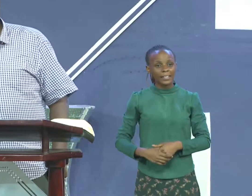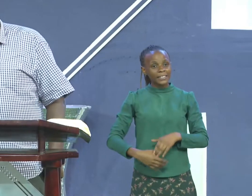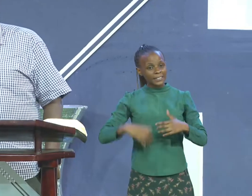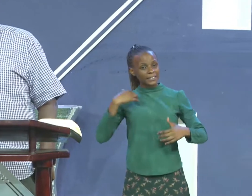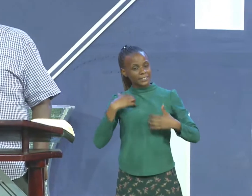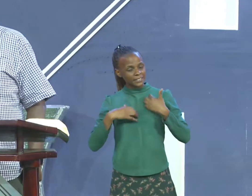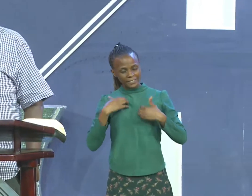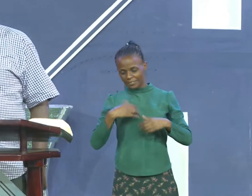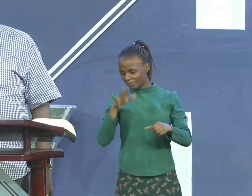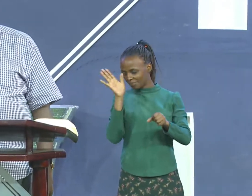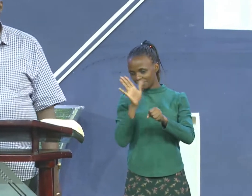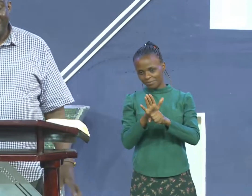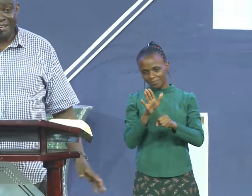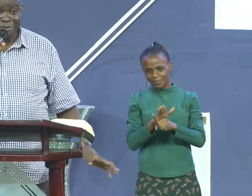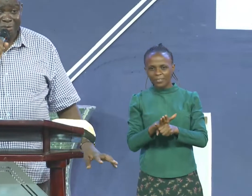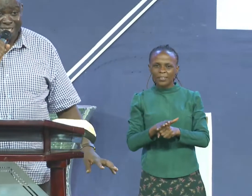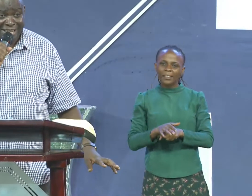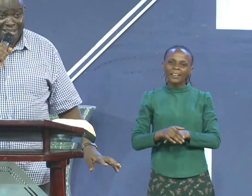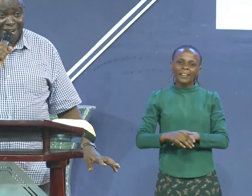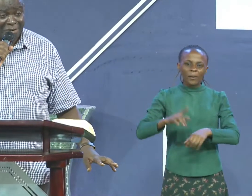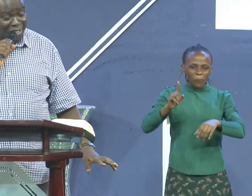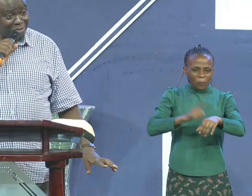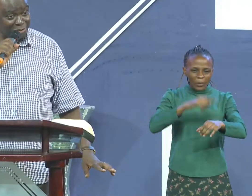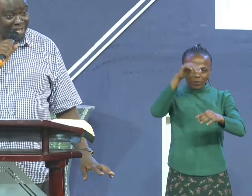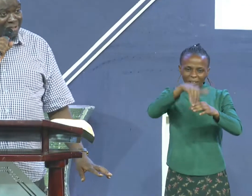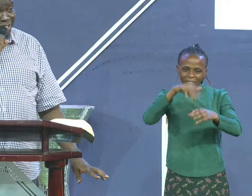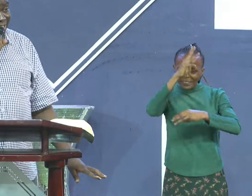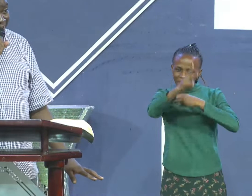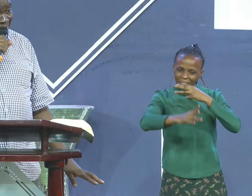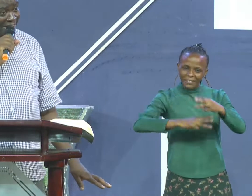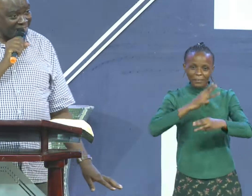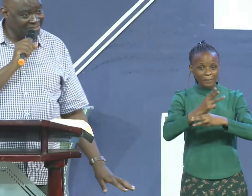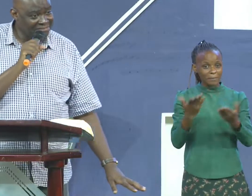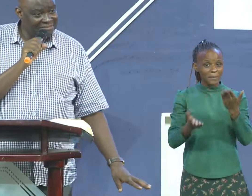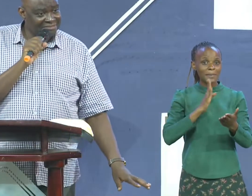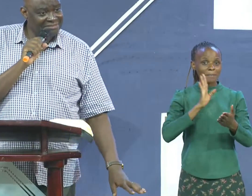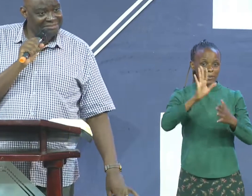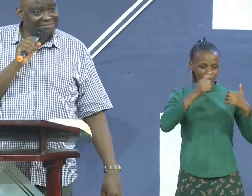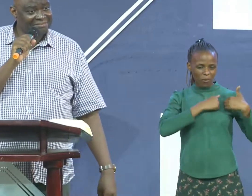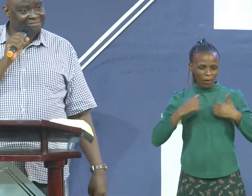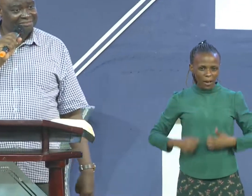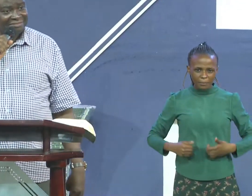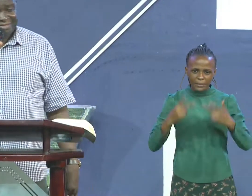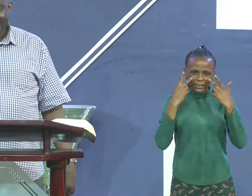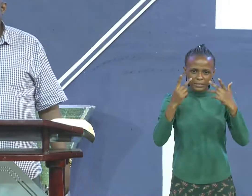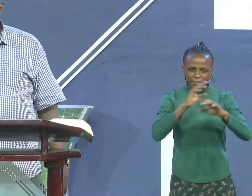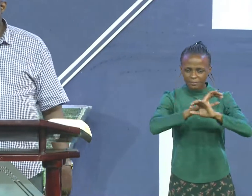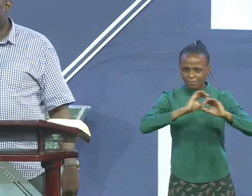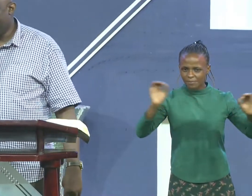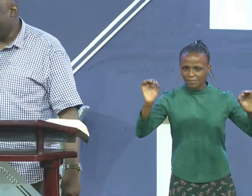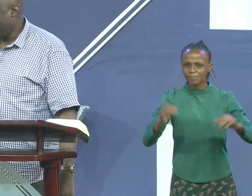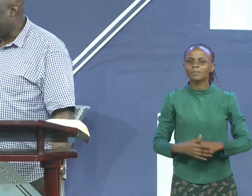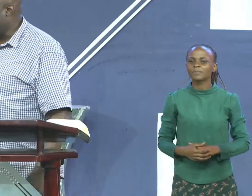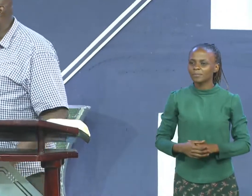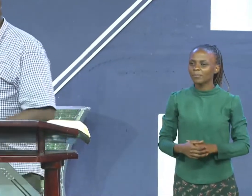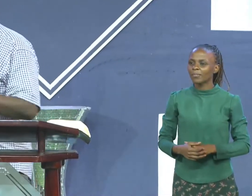mean. That is so interesting. Okubeera eno ku nsi naye nga oyinza okubeera eryo terirabika. You may be here on earth when your army is